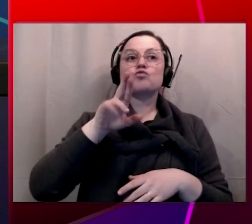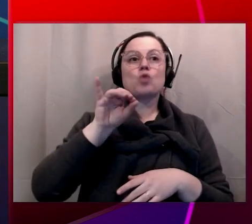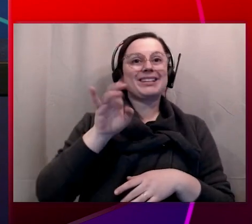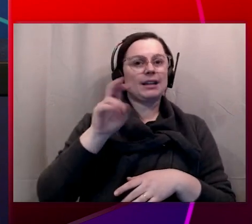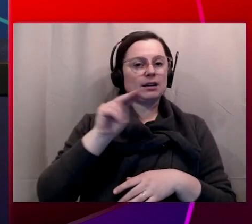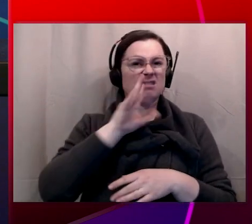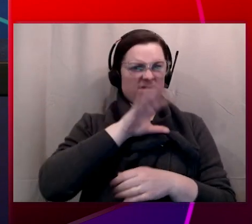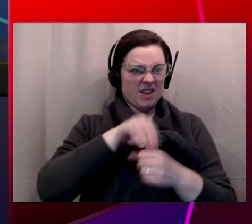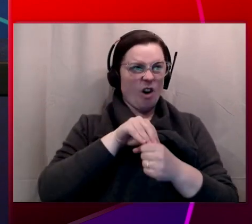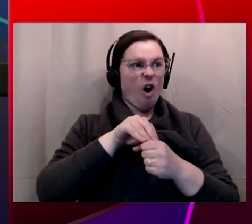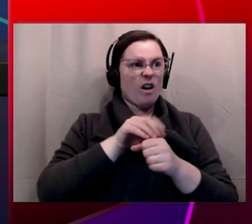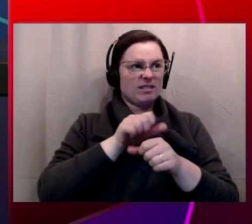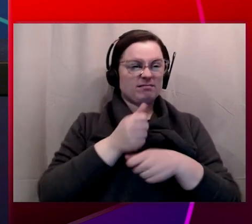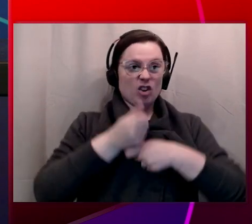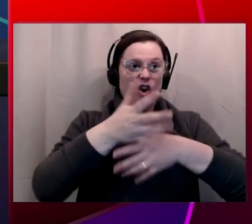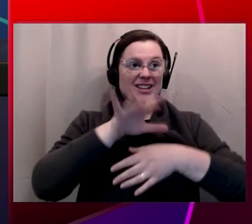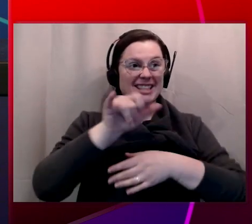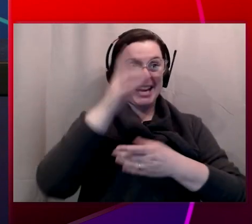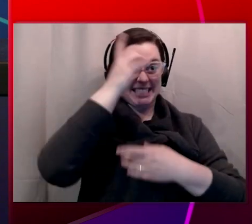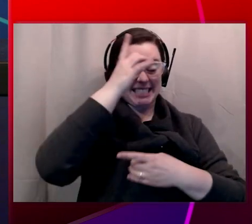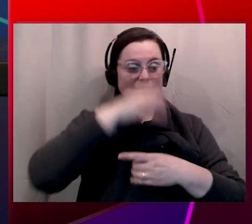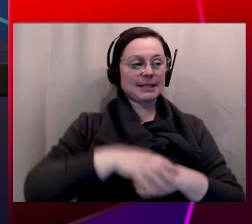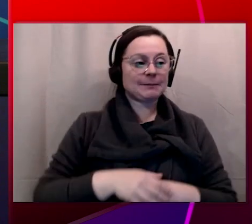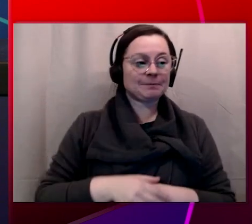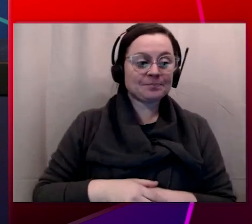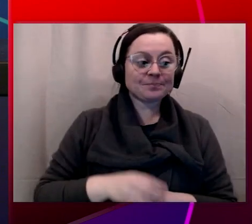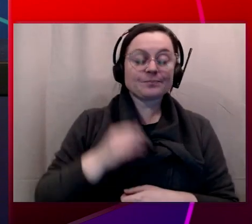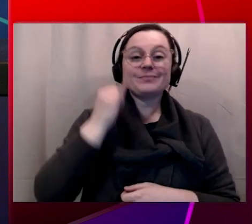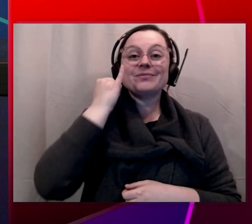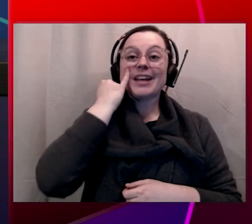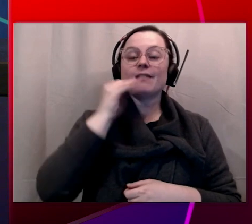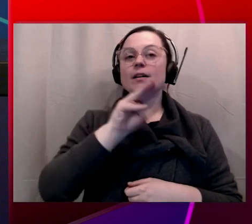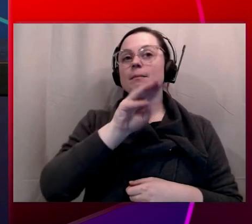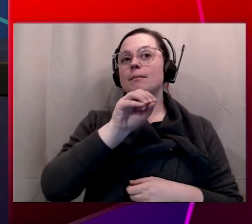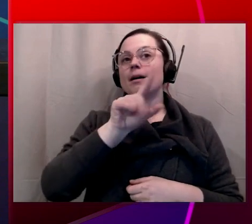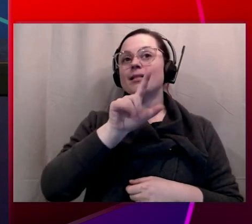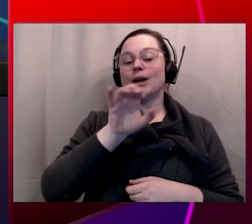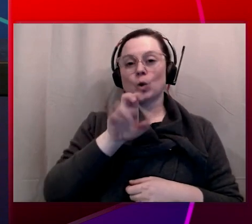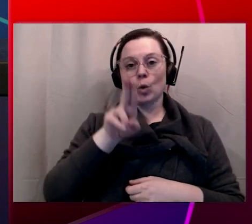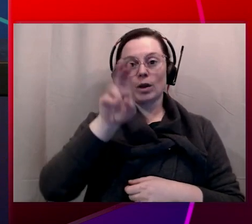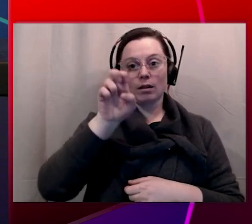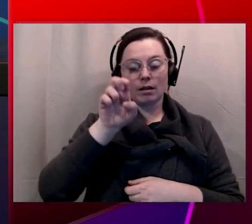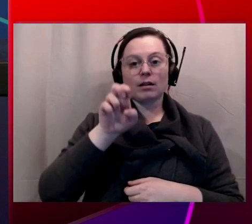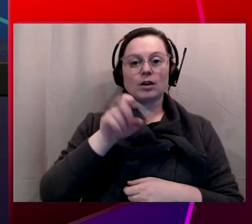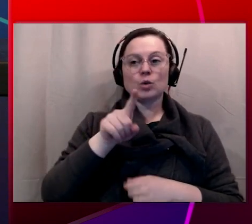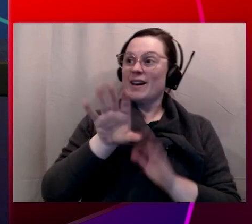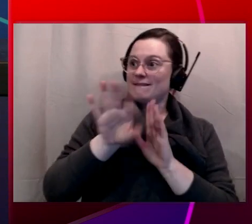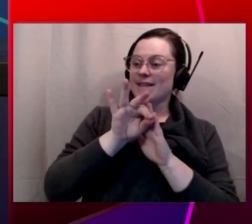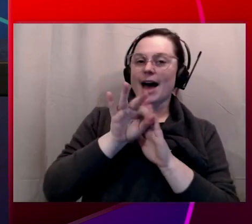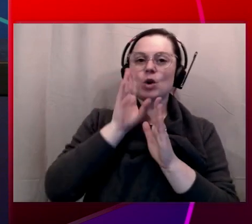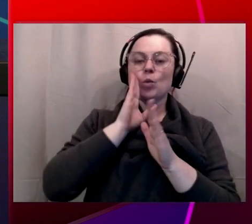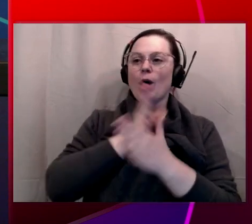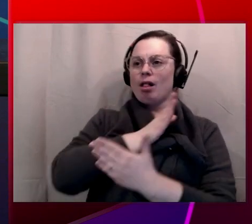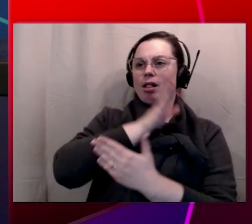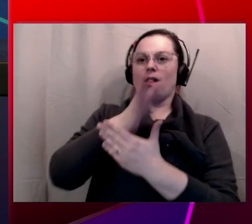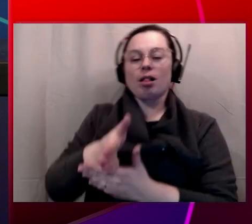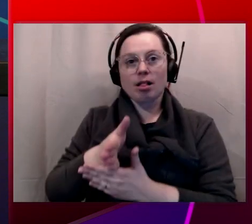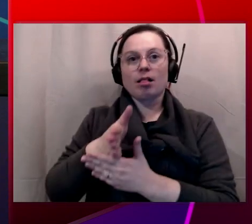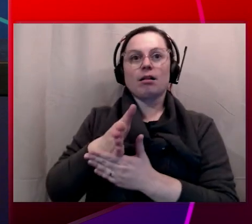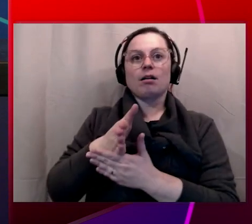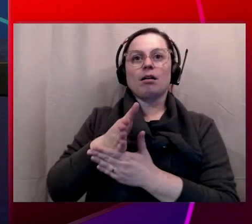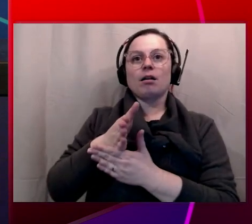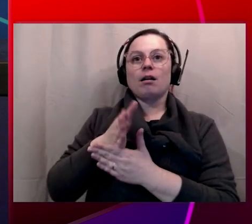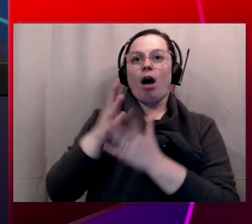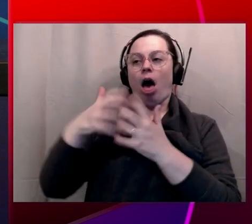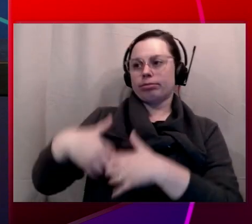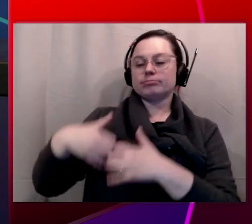in the disease, if you can find a molecule that will inhibit that protein, then you might be able to